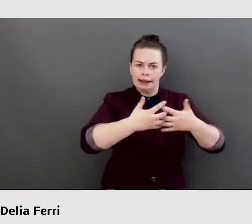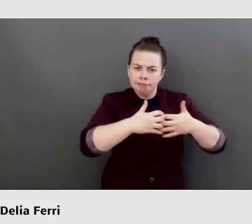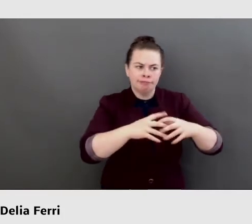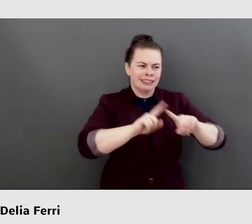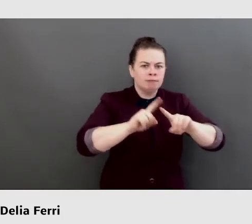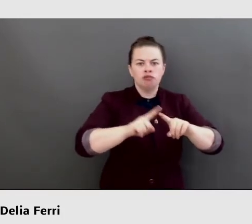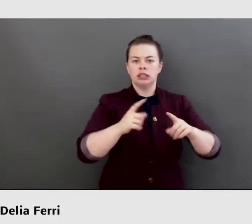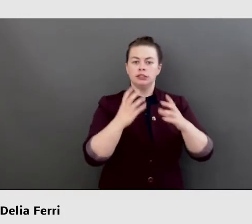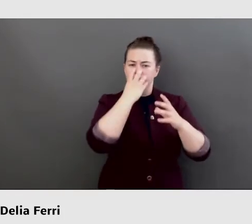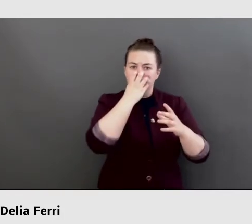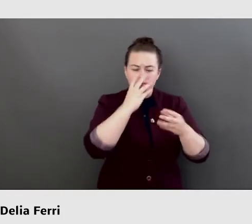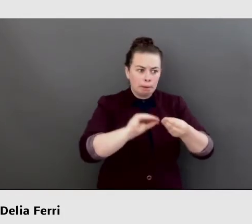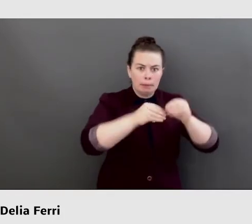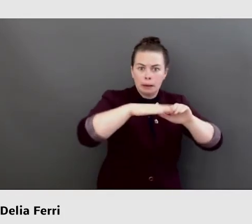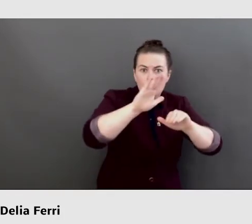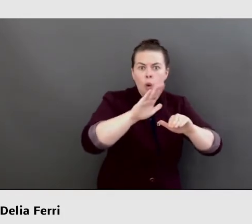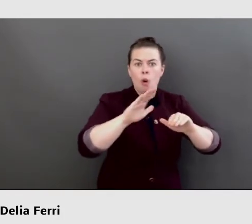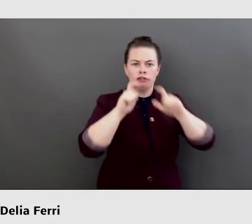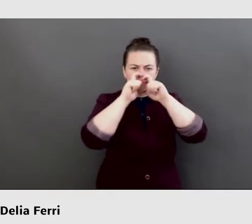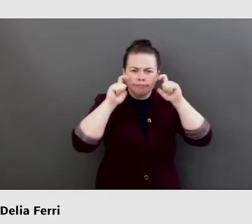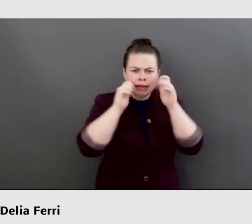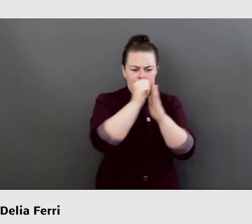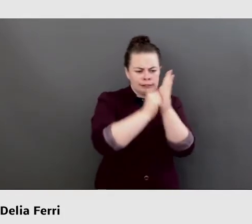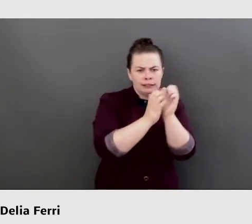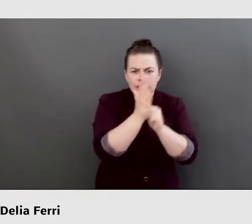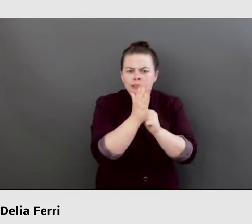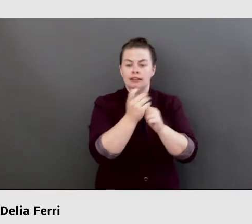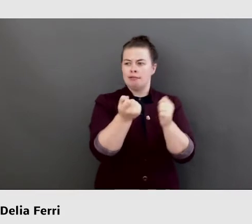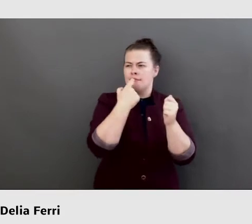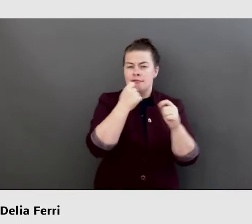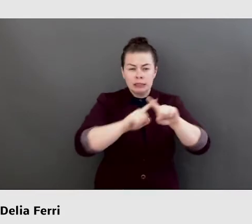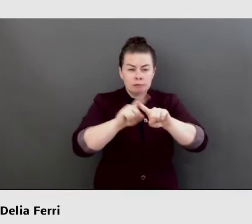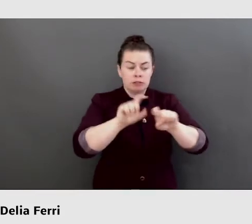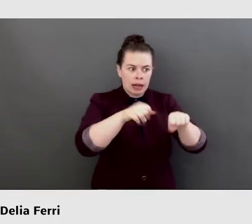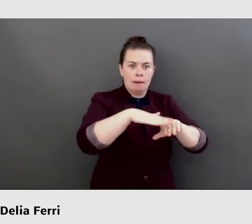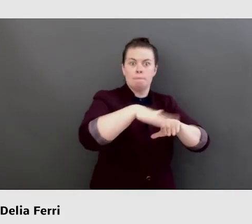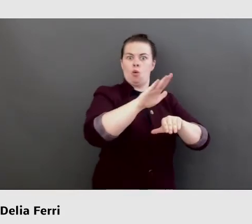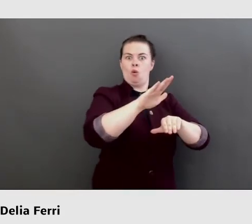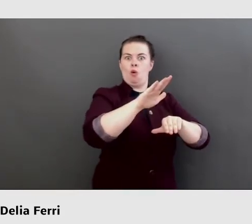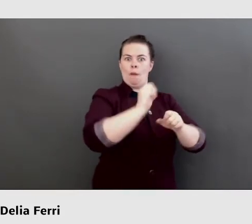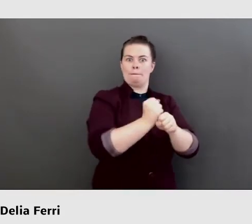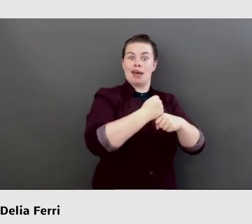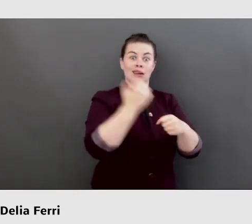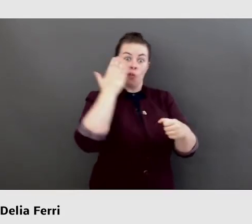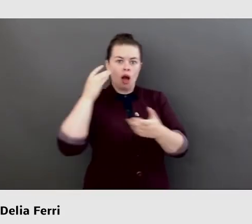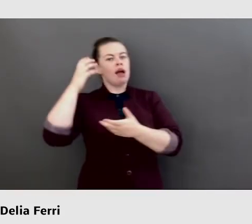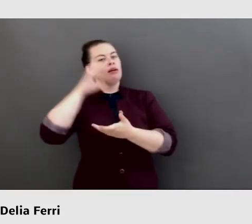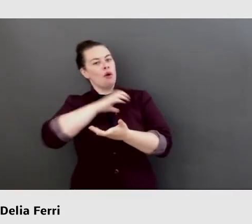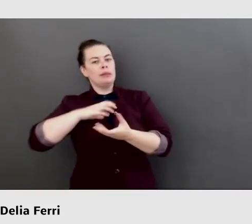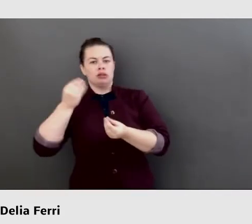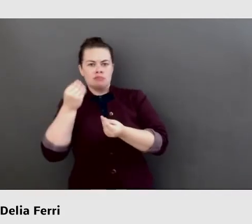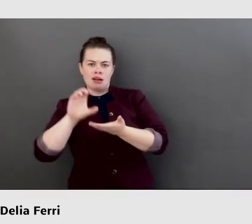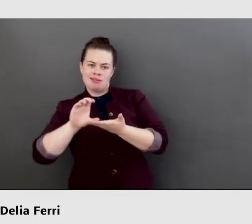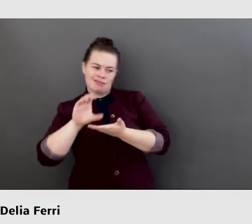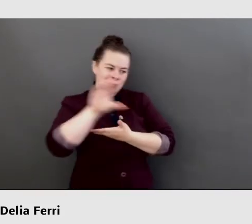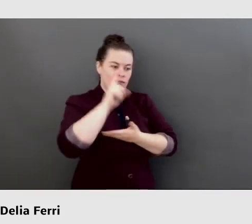medicinal products, medical devices, medical equipment, PPE, disinfectants, but also